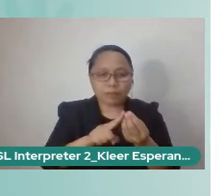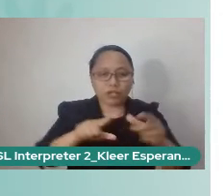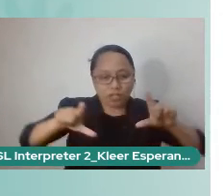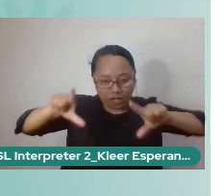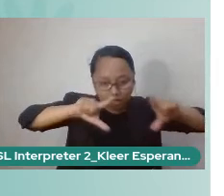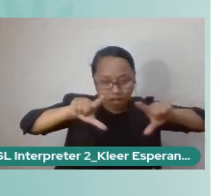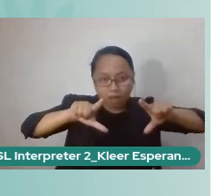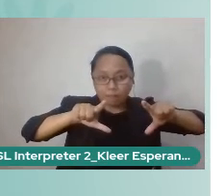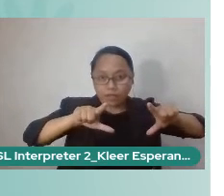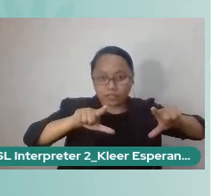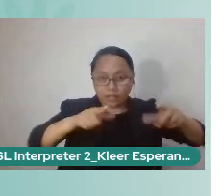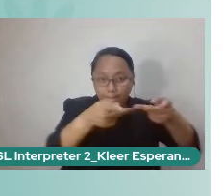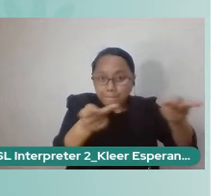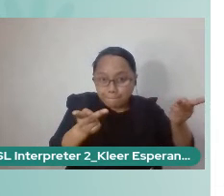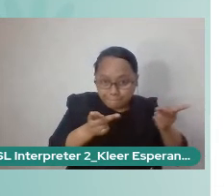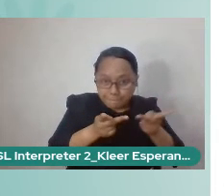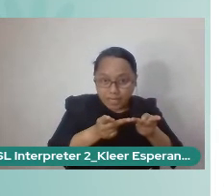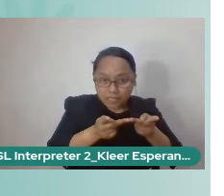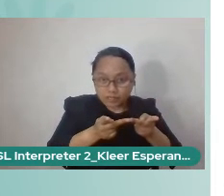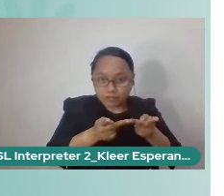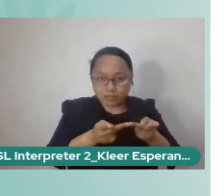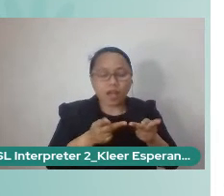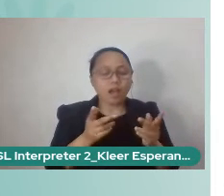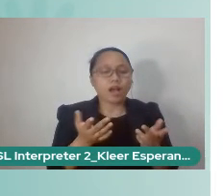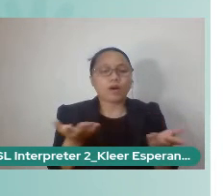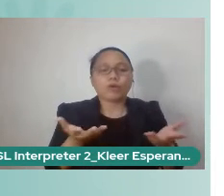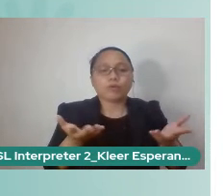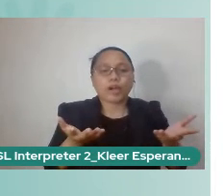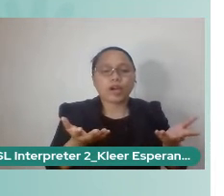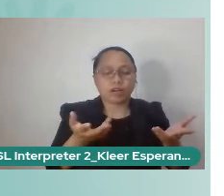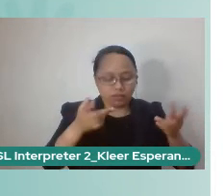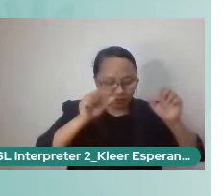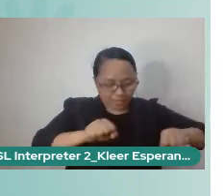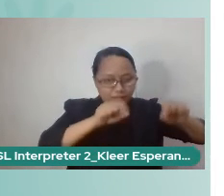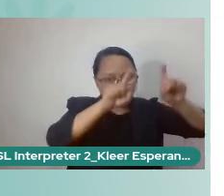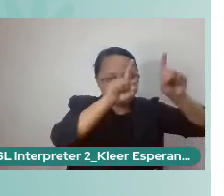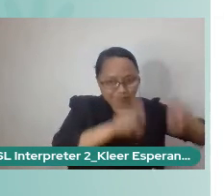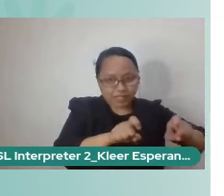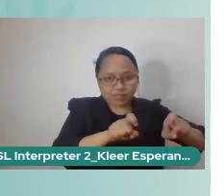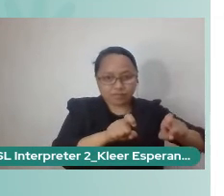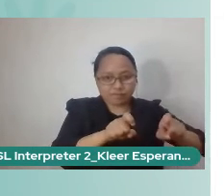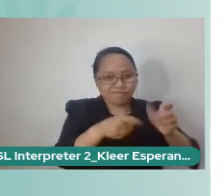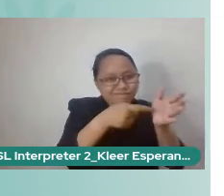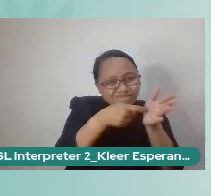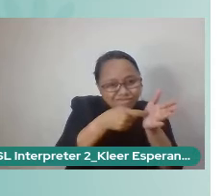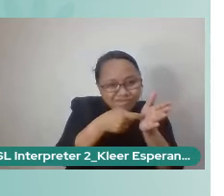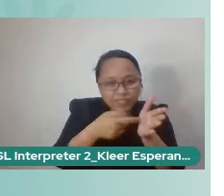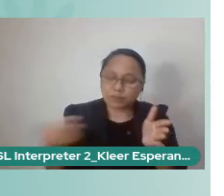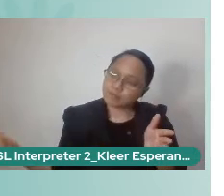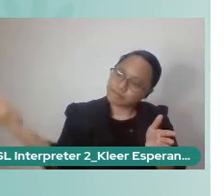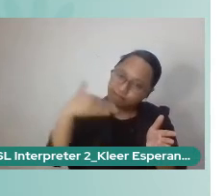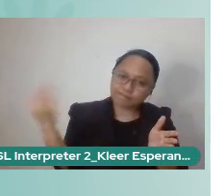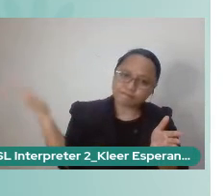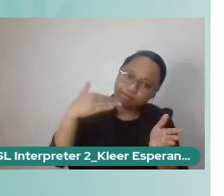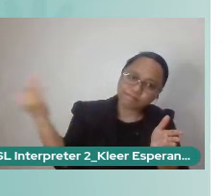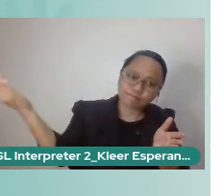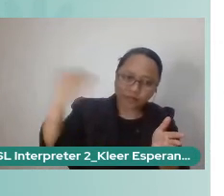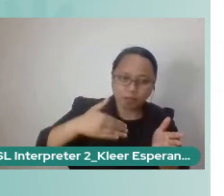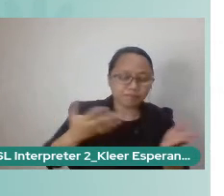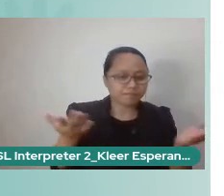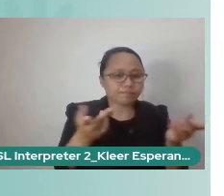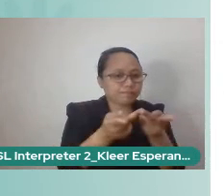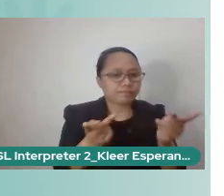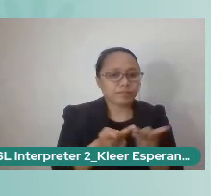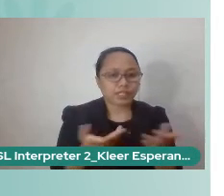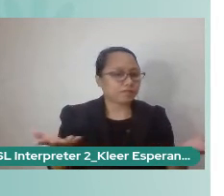ensure patient navigation from screening to treatment, and ensure quality training, mentorship, and the M&E.